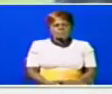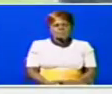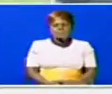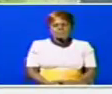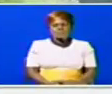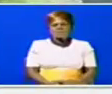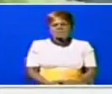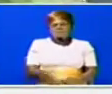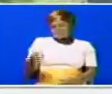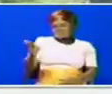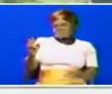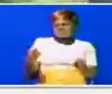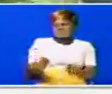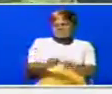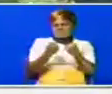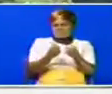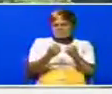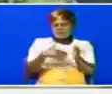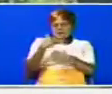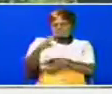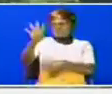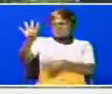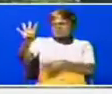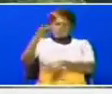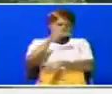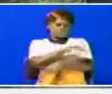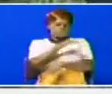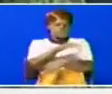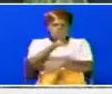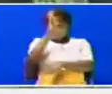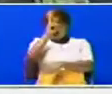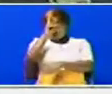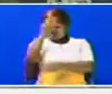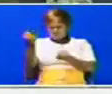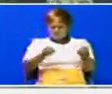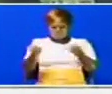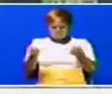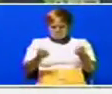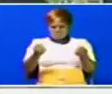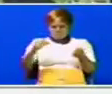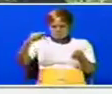The ambush took place minutes past 4 p.m. when a police Toyota Land Cruiser